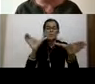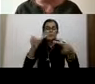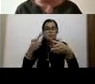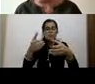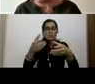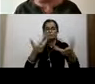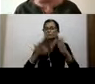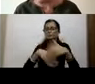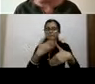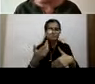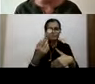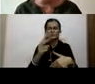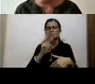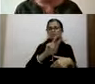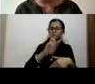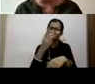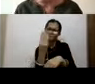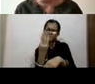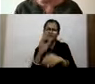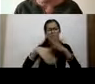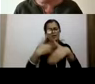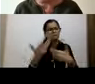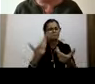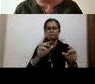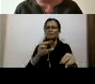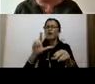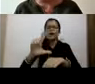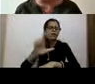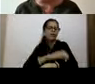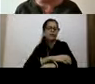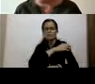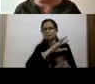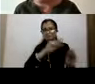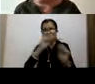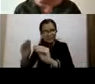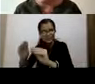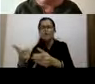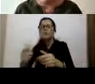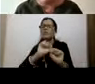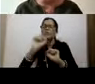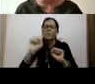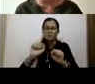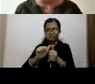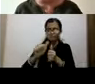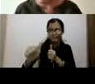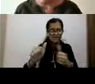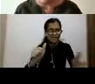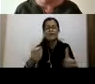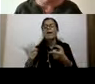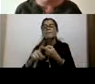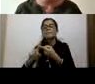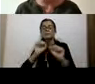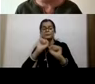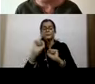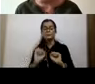two or three minutes later, a leopard walks on the same trail. So essentially, they're watching us. They're keeping their distance and they're using the same habitats.